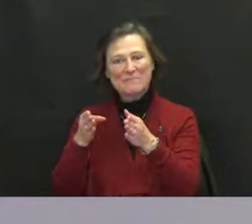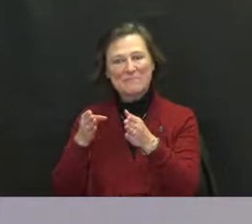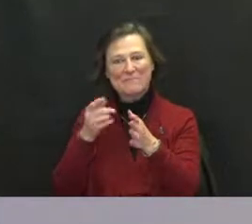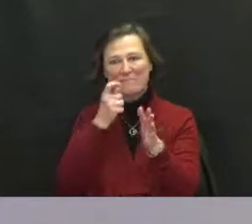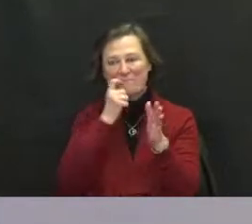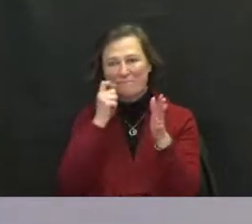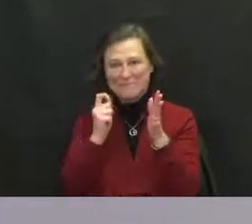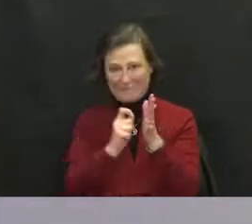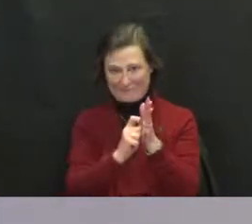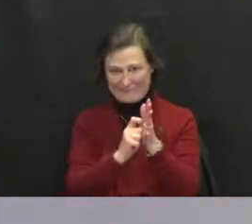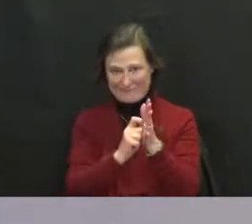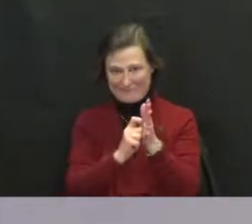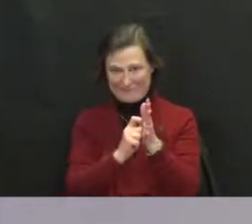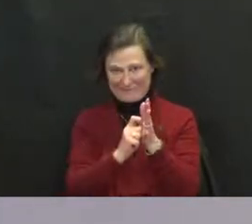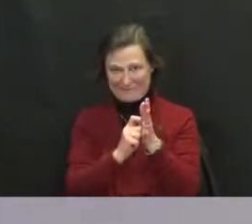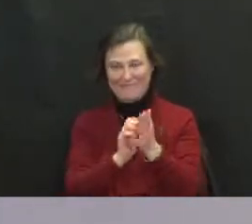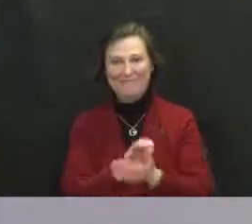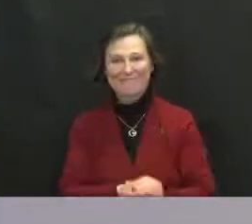Maybe so.